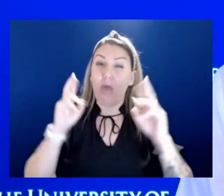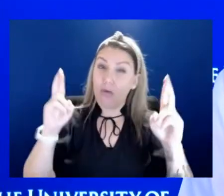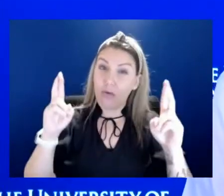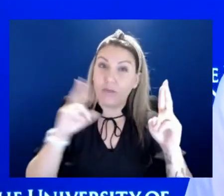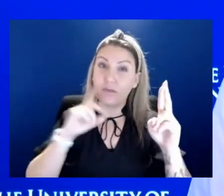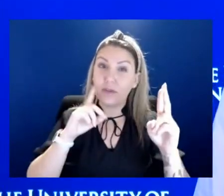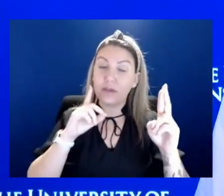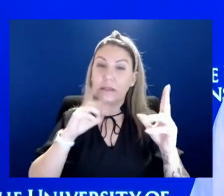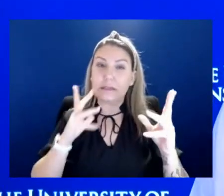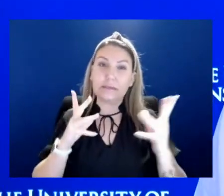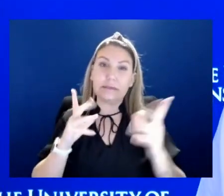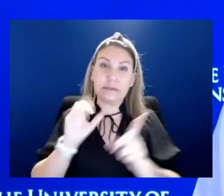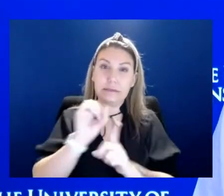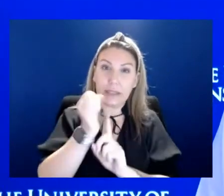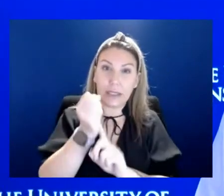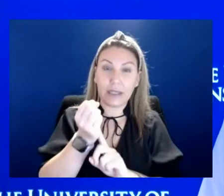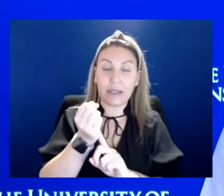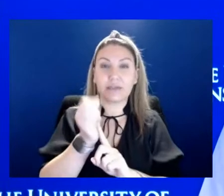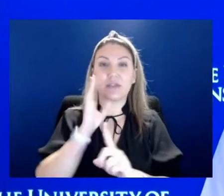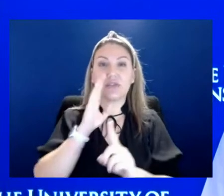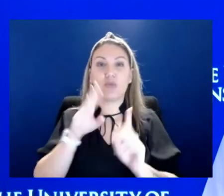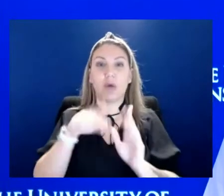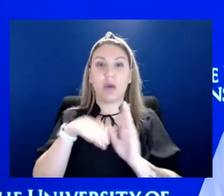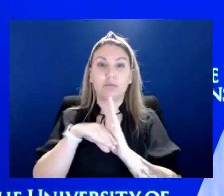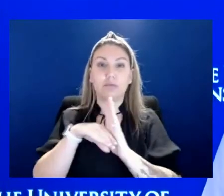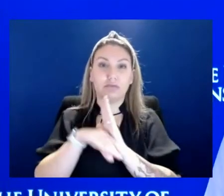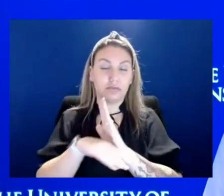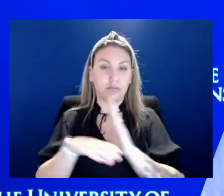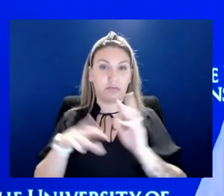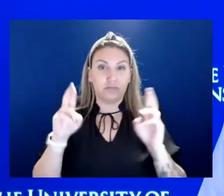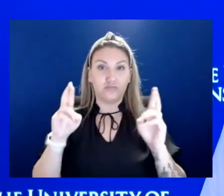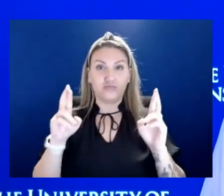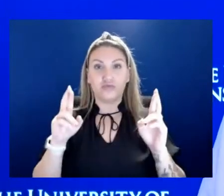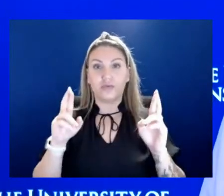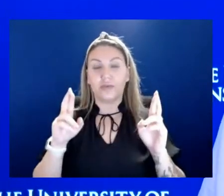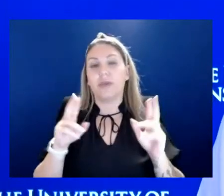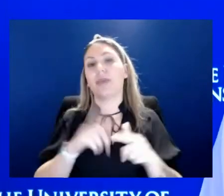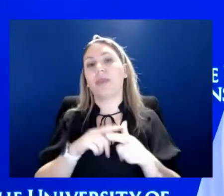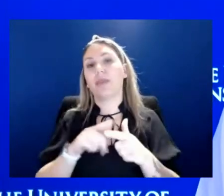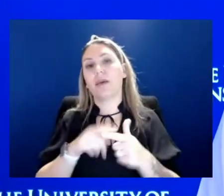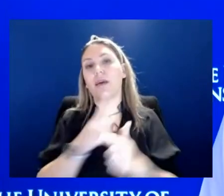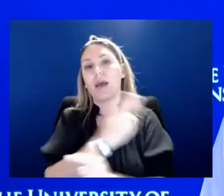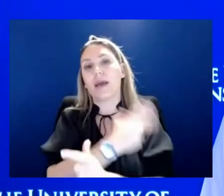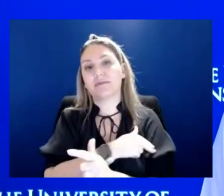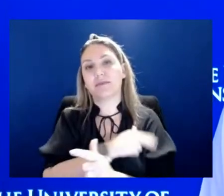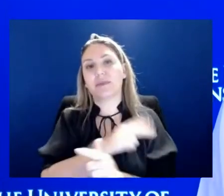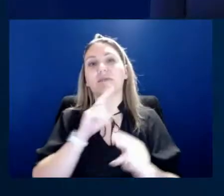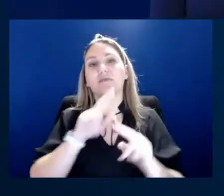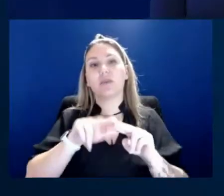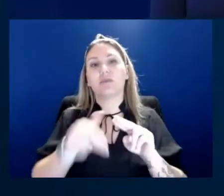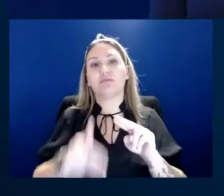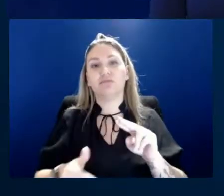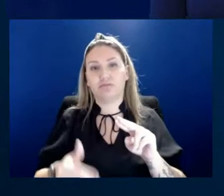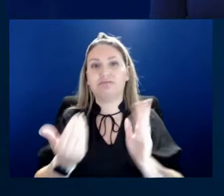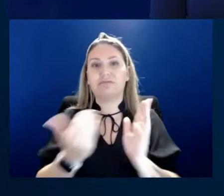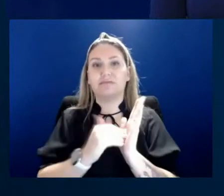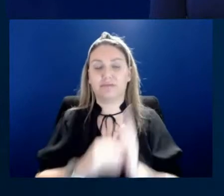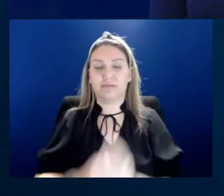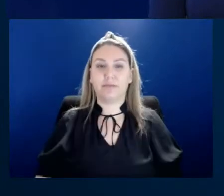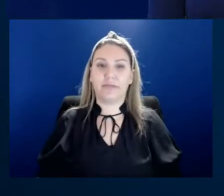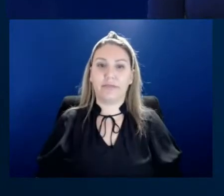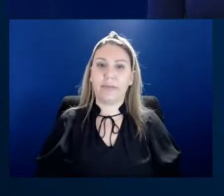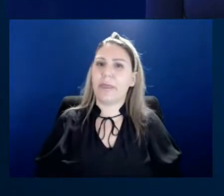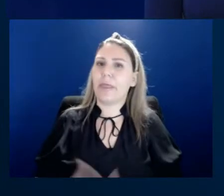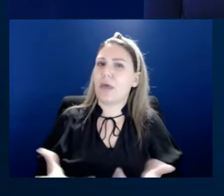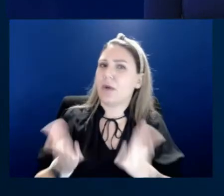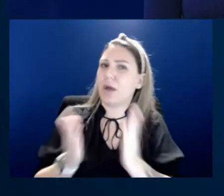is going to decrease, and that way, hospitalizations will end up following that as well. I wanted to ask you about a